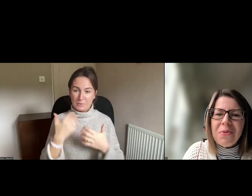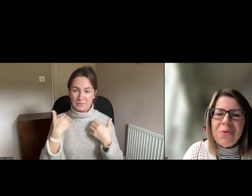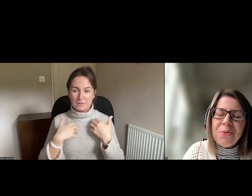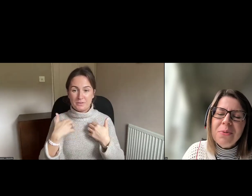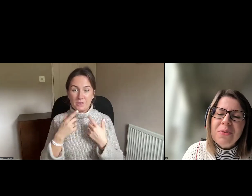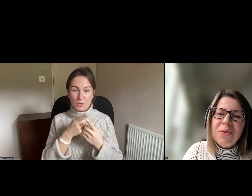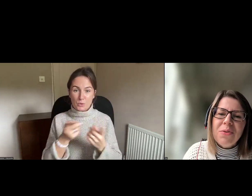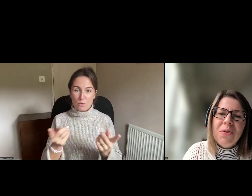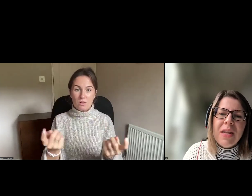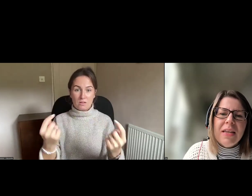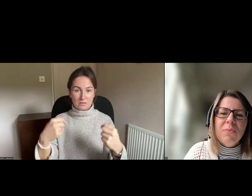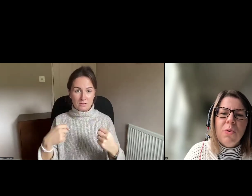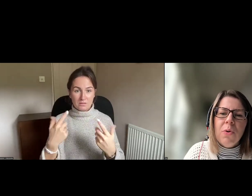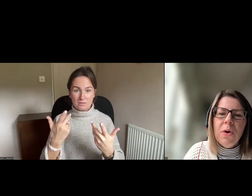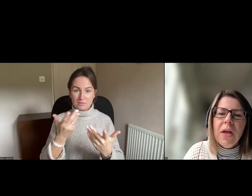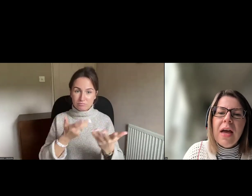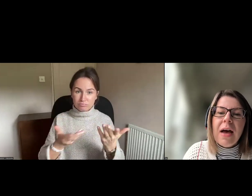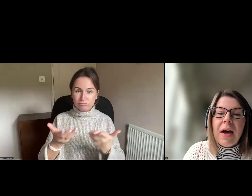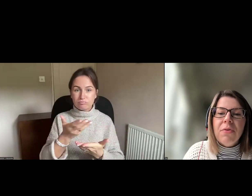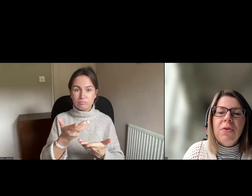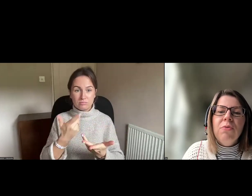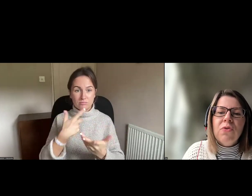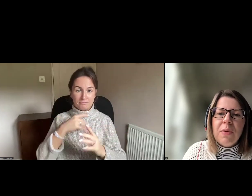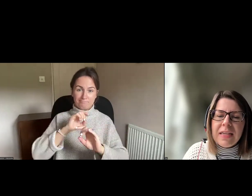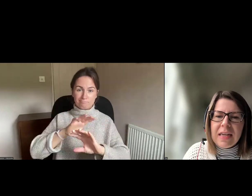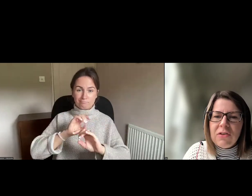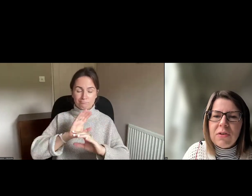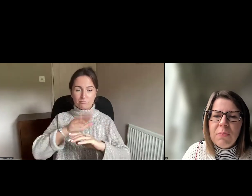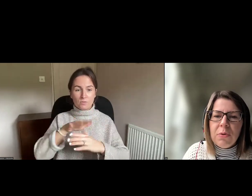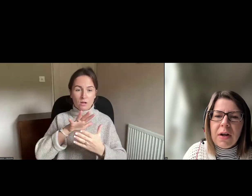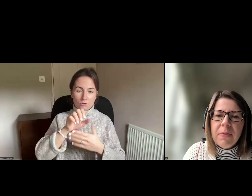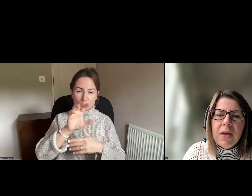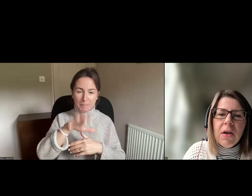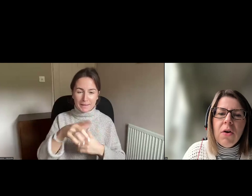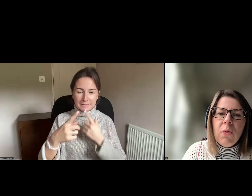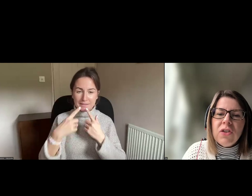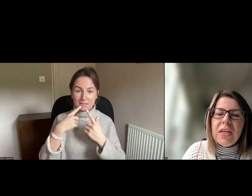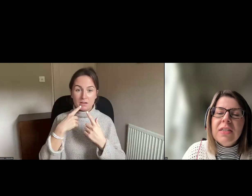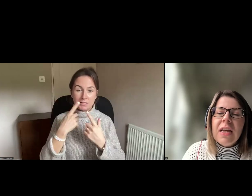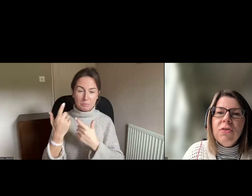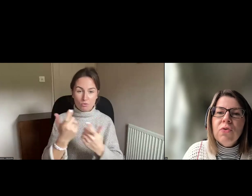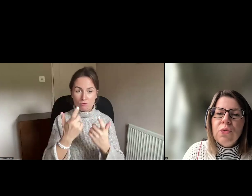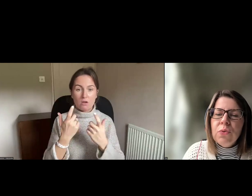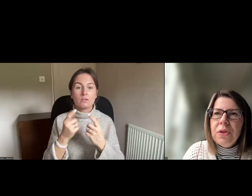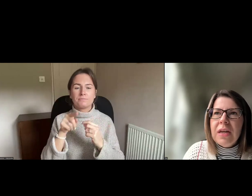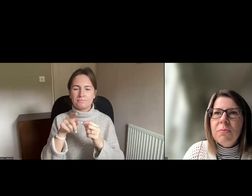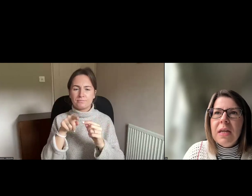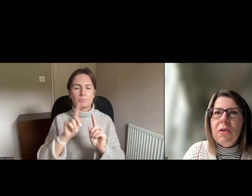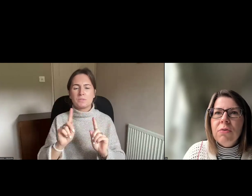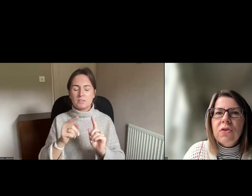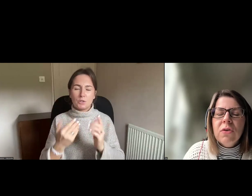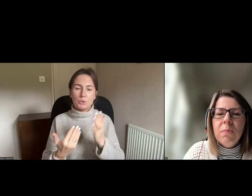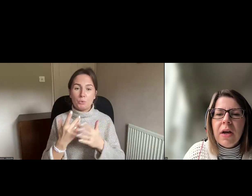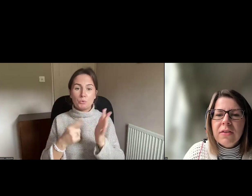you're on the call to come and hear some more about the Culture and Place Data Explorer, which is a new tool that has